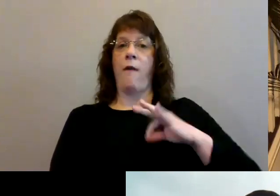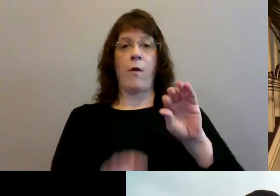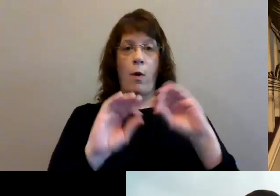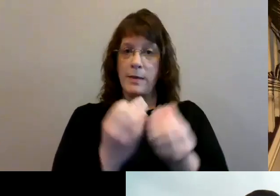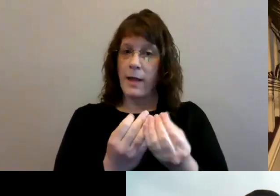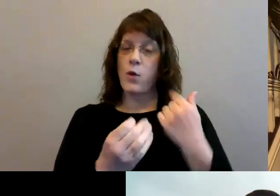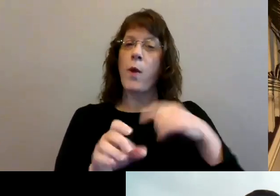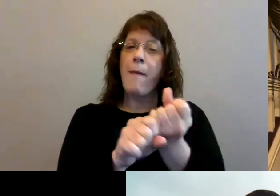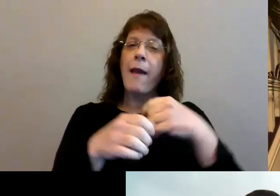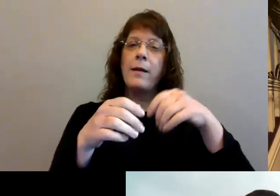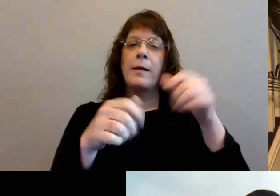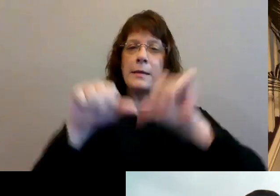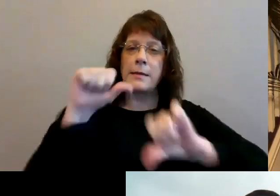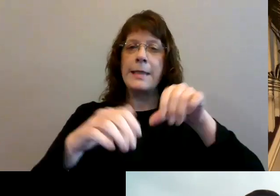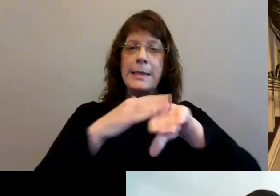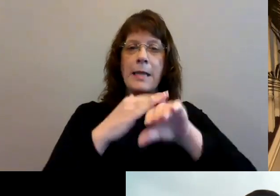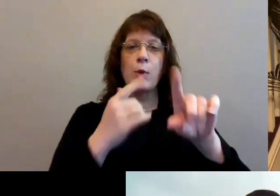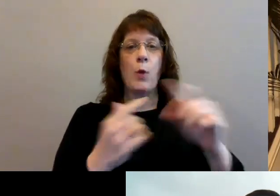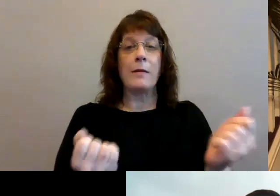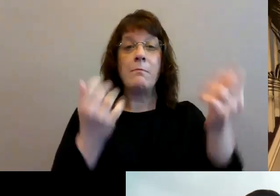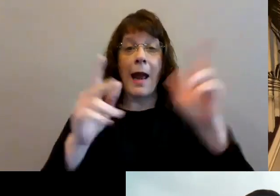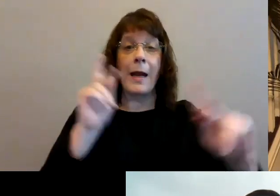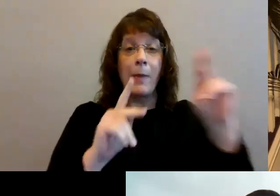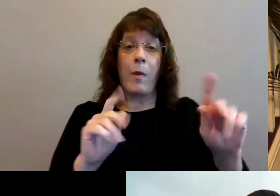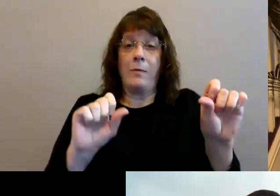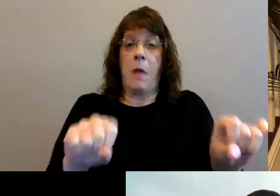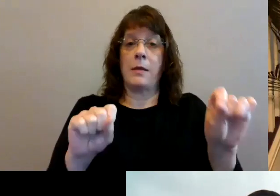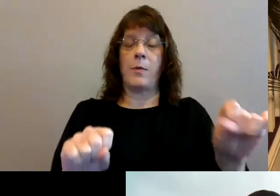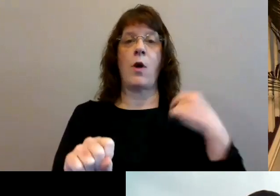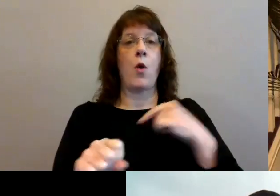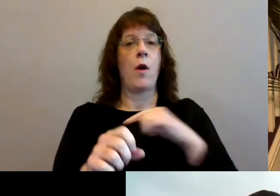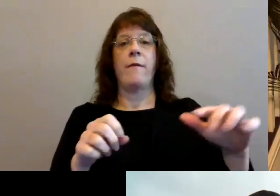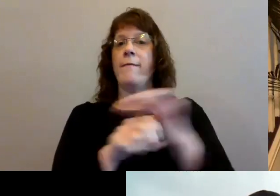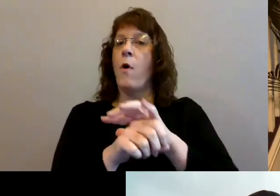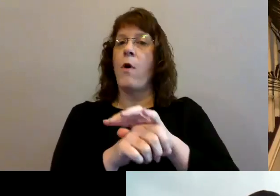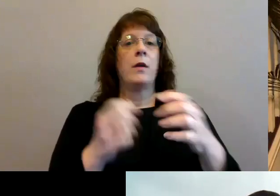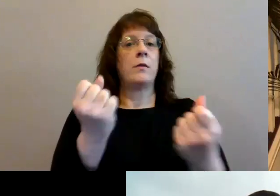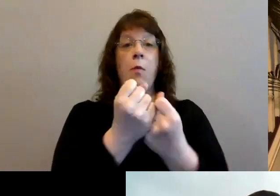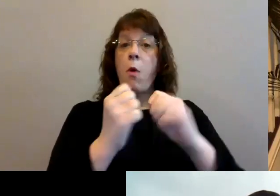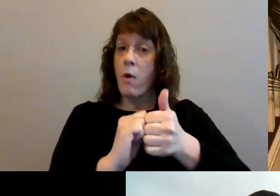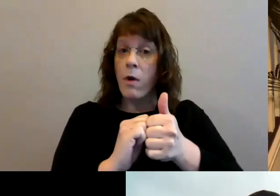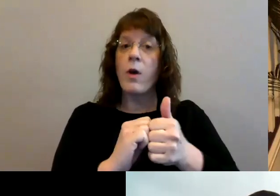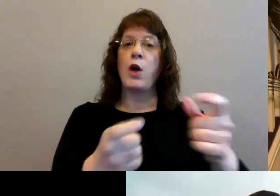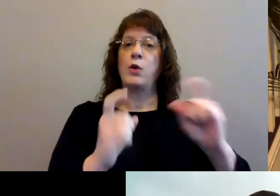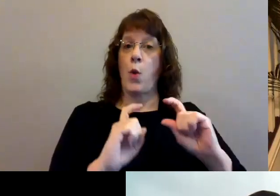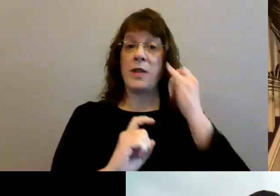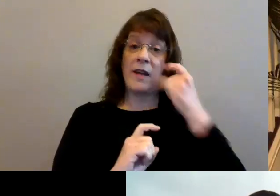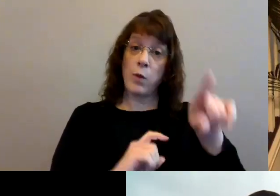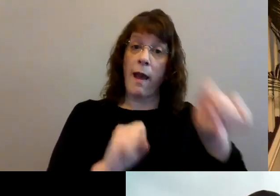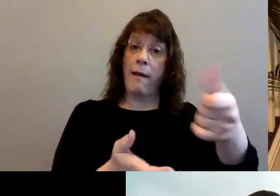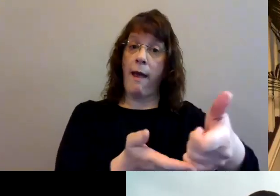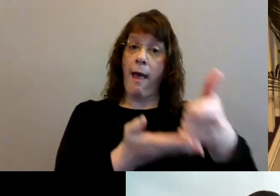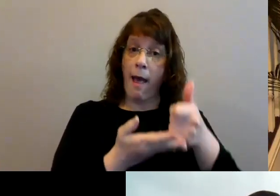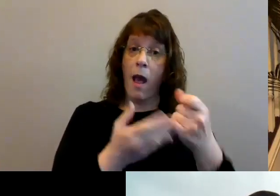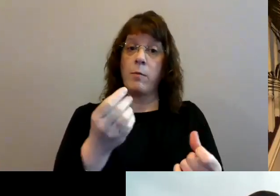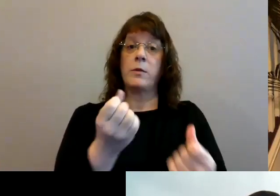accessible to as many people as humanly possible, and we're totally donor supported. And so if you can help support our mission, we're